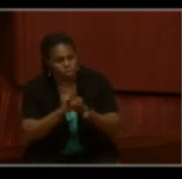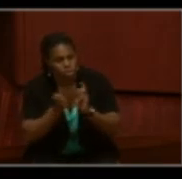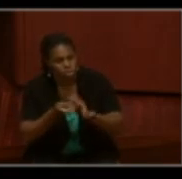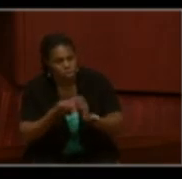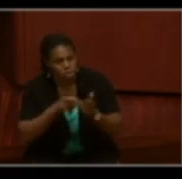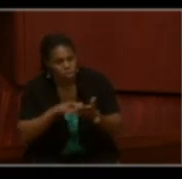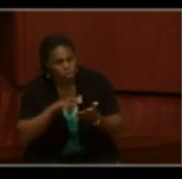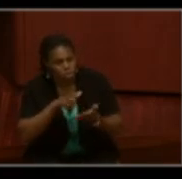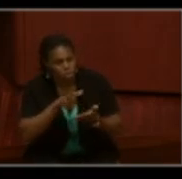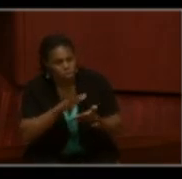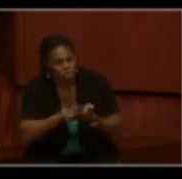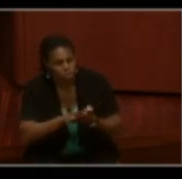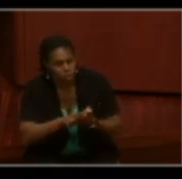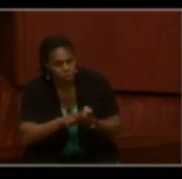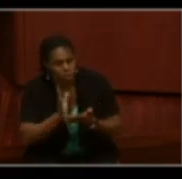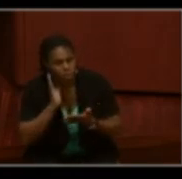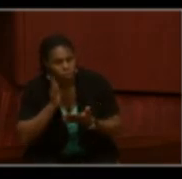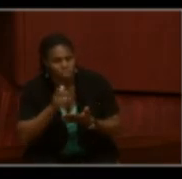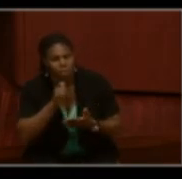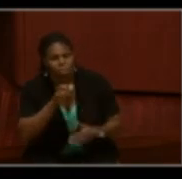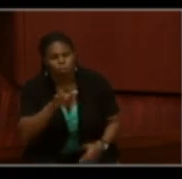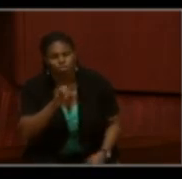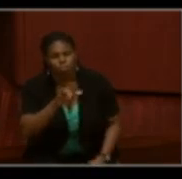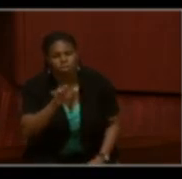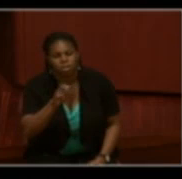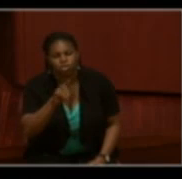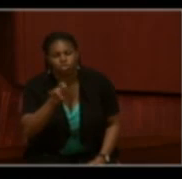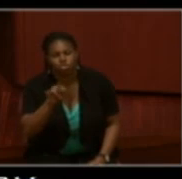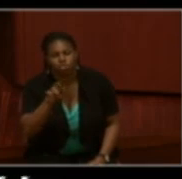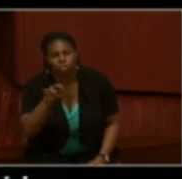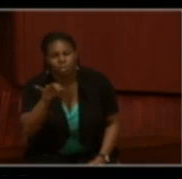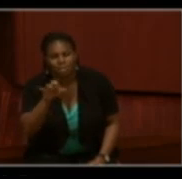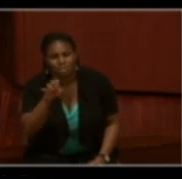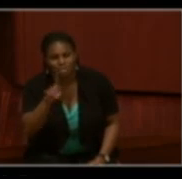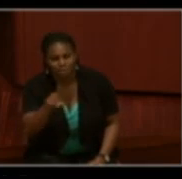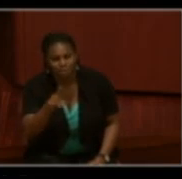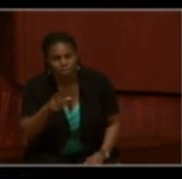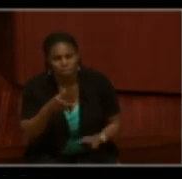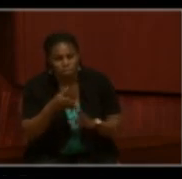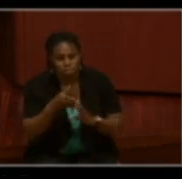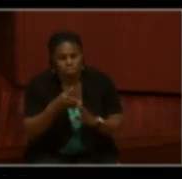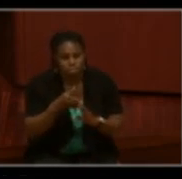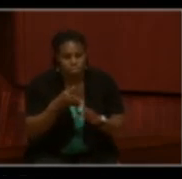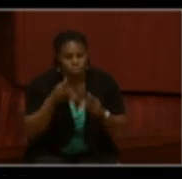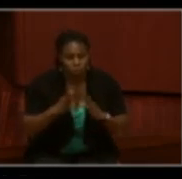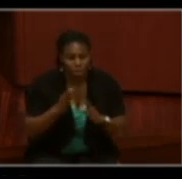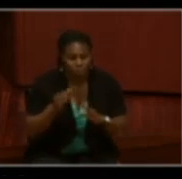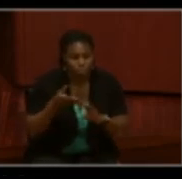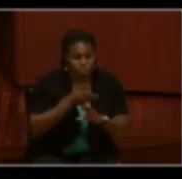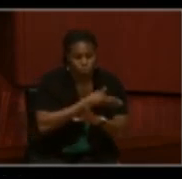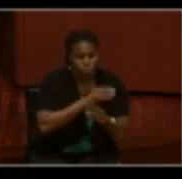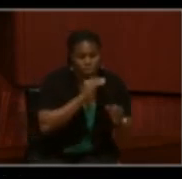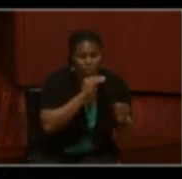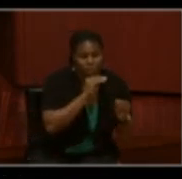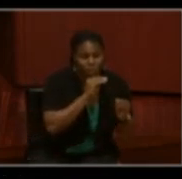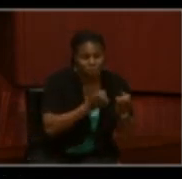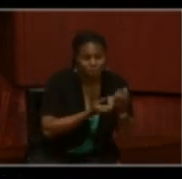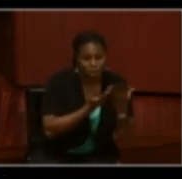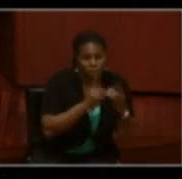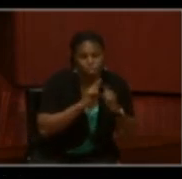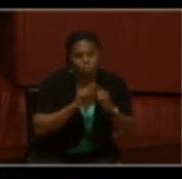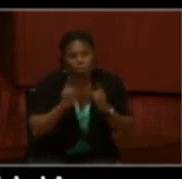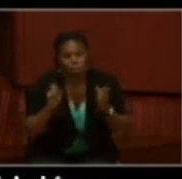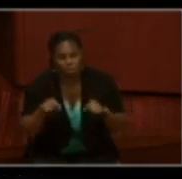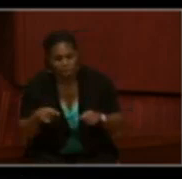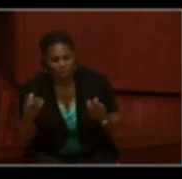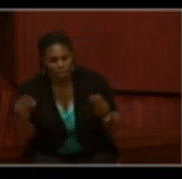They will not be reconstructed exactly as they were prior to the fire, but we can piece together enough information to